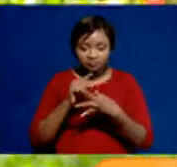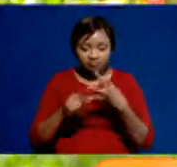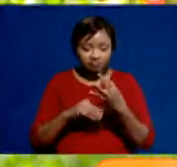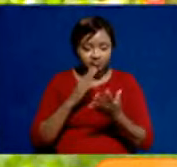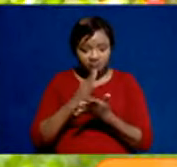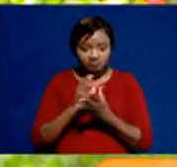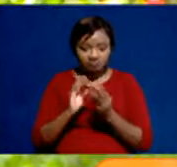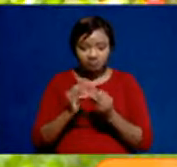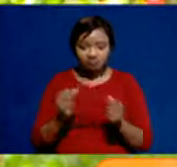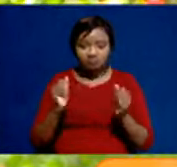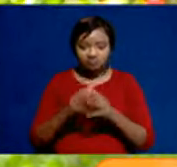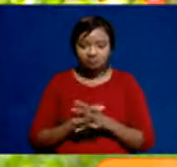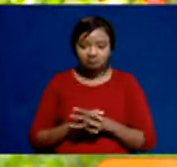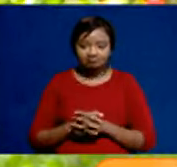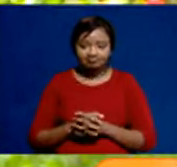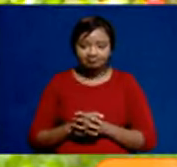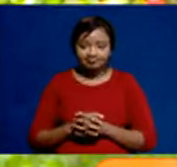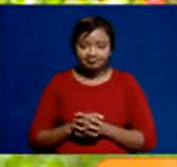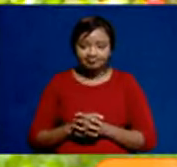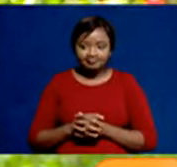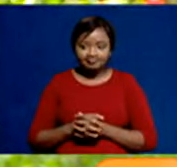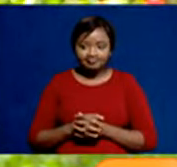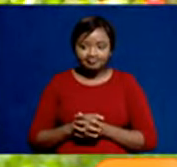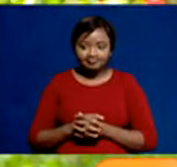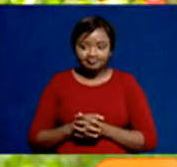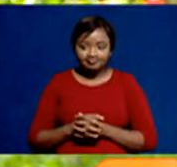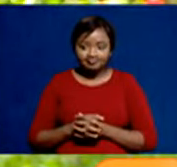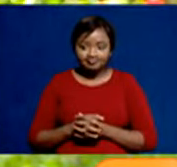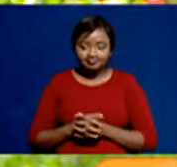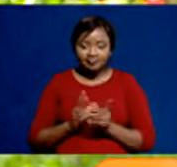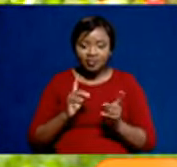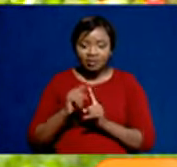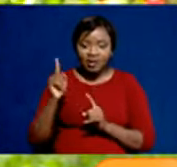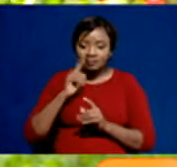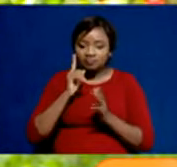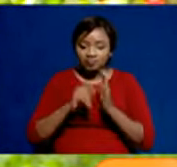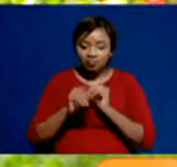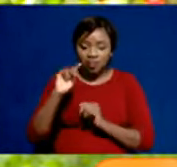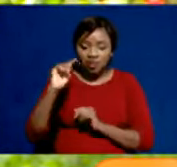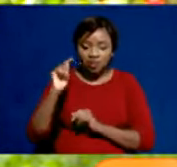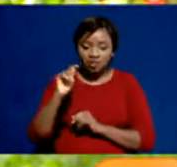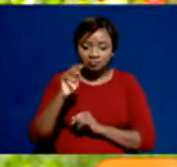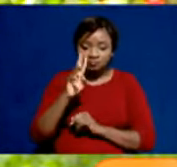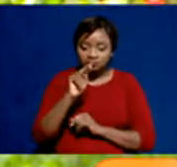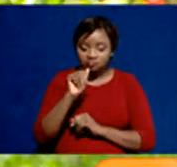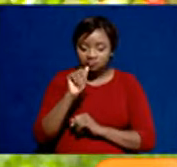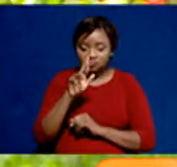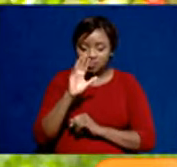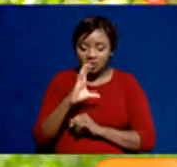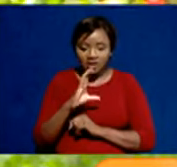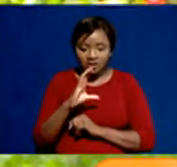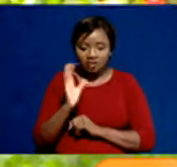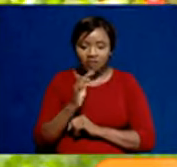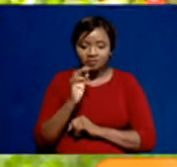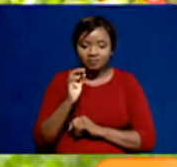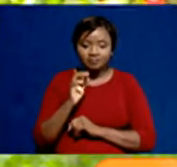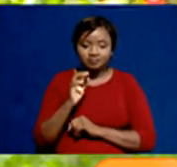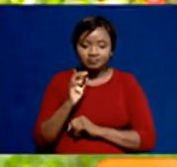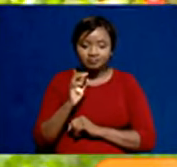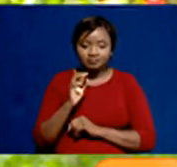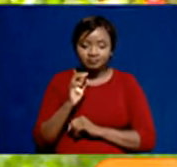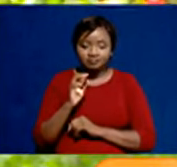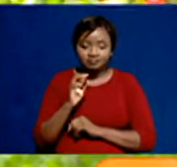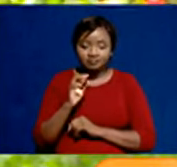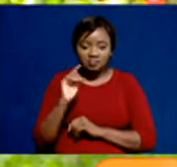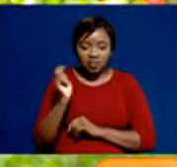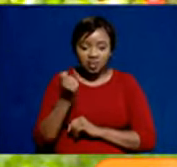you reject the party. Yeah, that we Kenya reject. Rejects the Narc report, and you've given reasons. Yet,